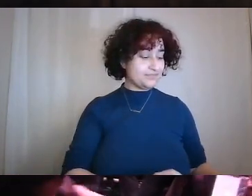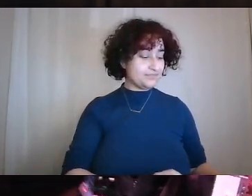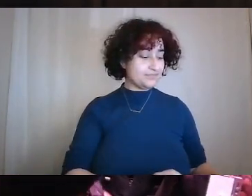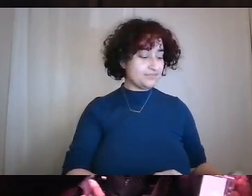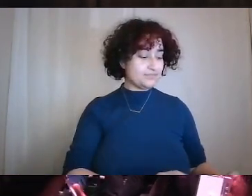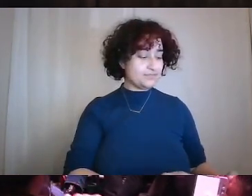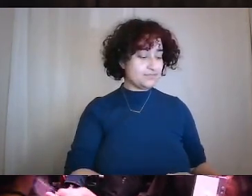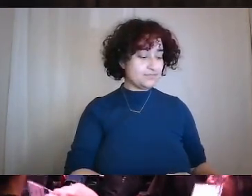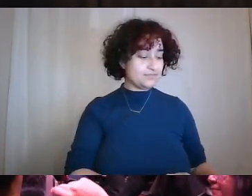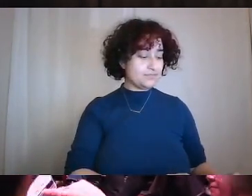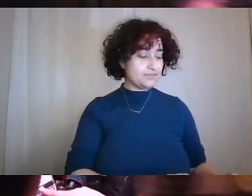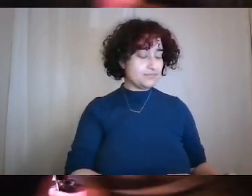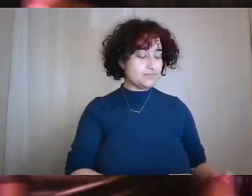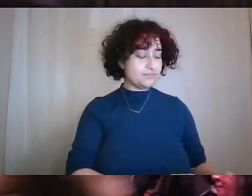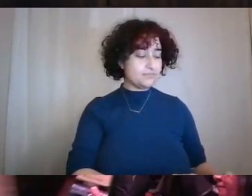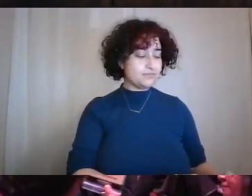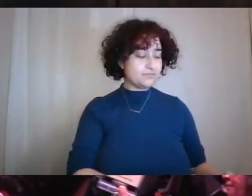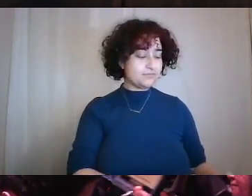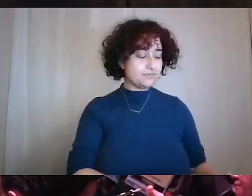Most people.